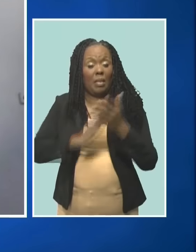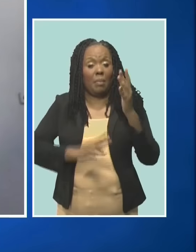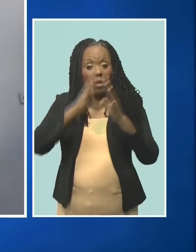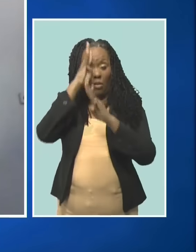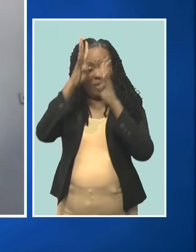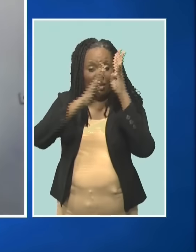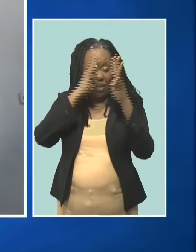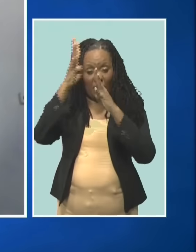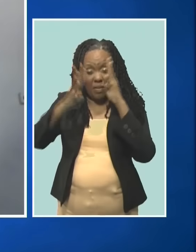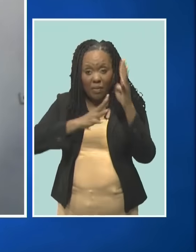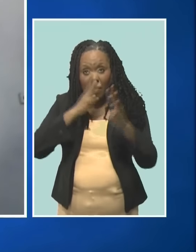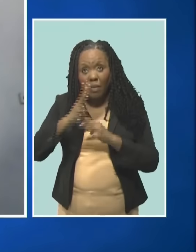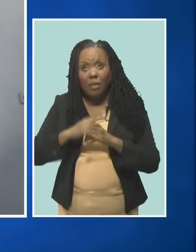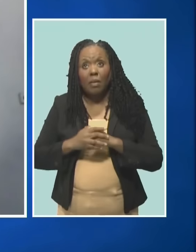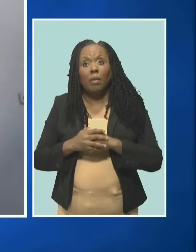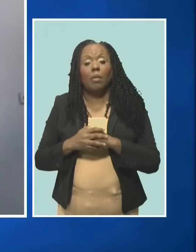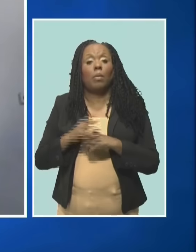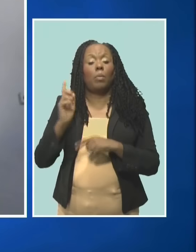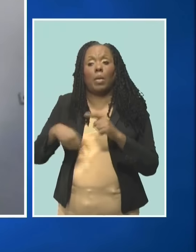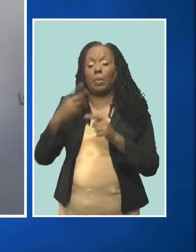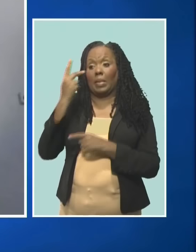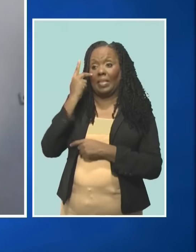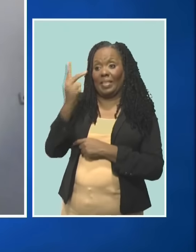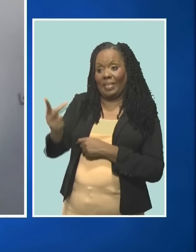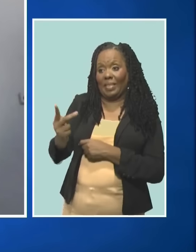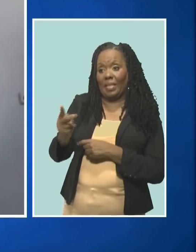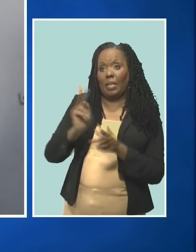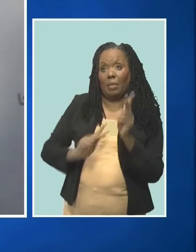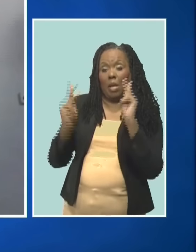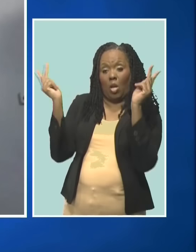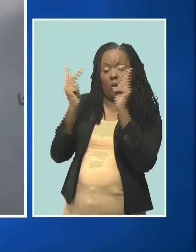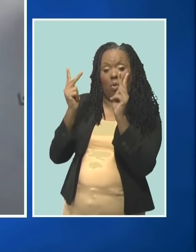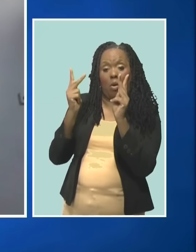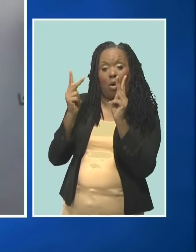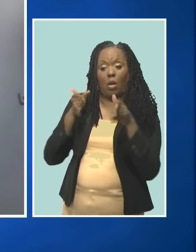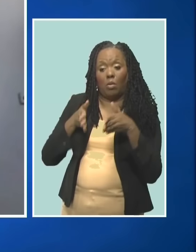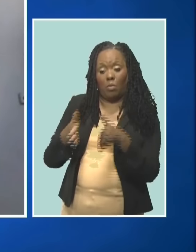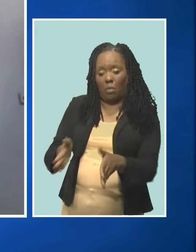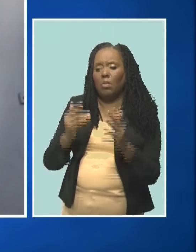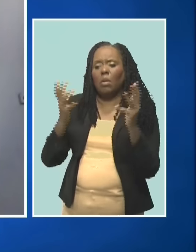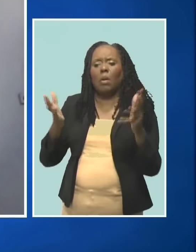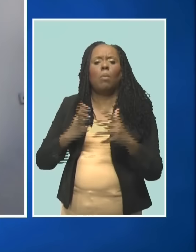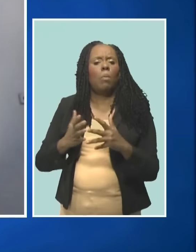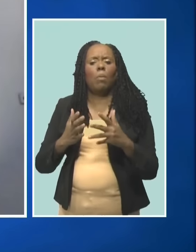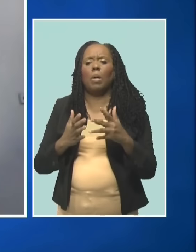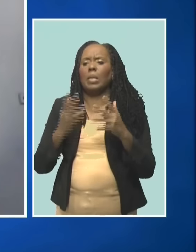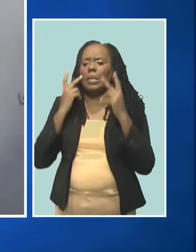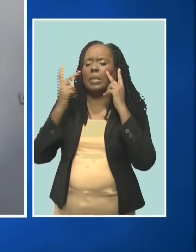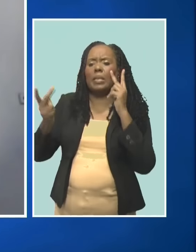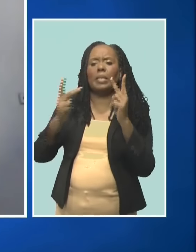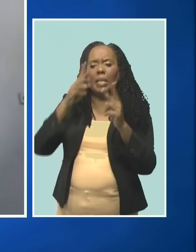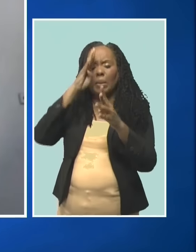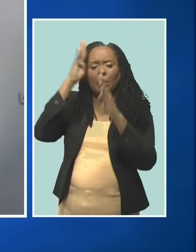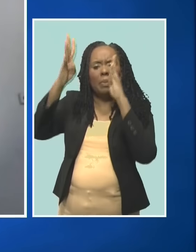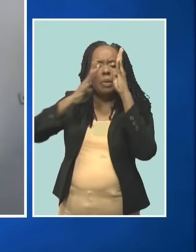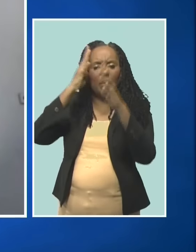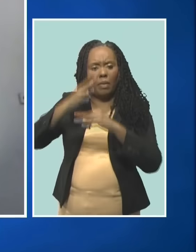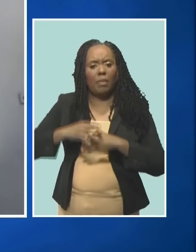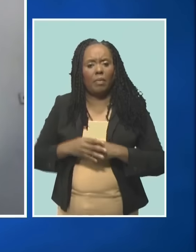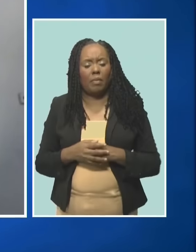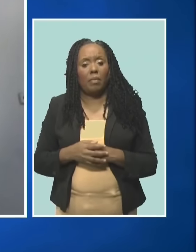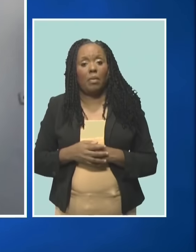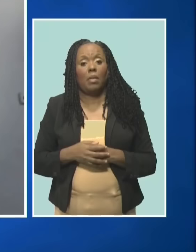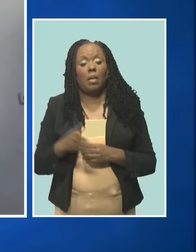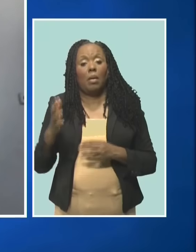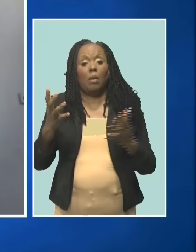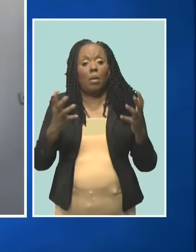to be able to imbue and to see on the road. Again, big conversation. Remember I said we're investing at the school